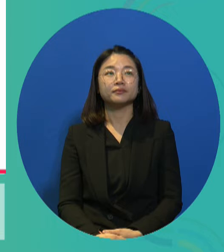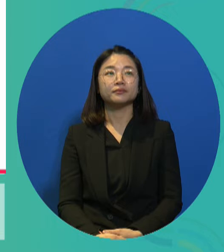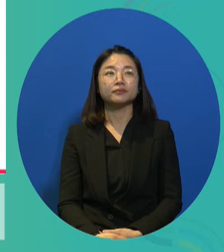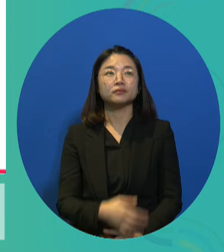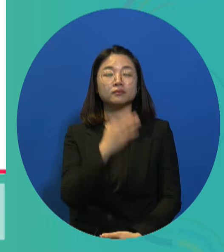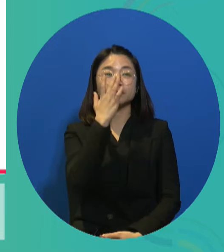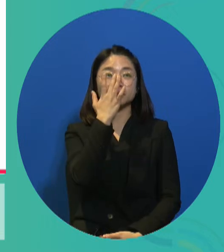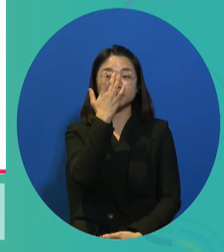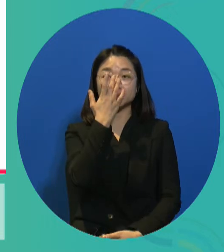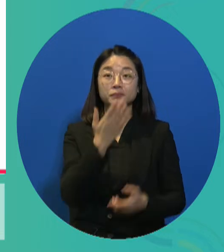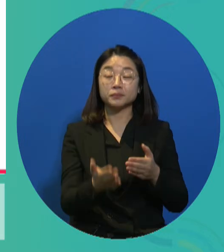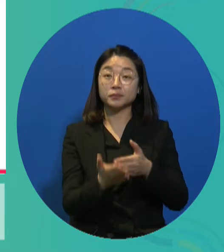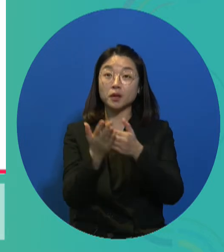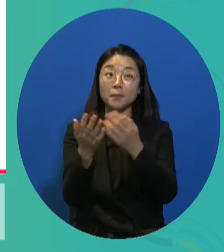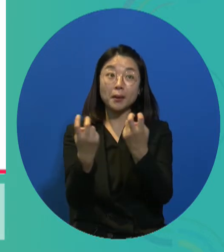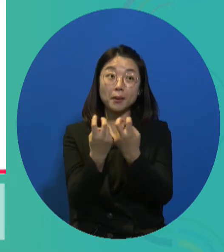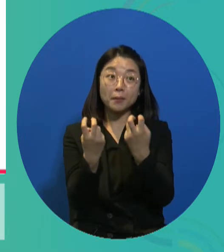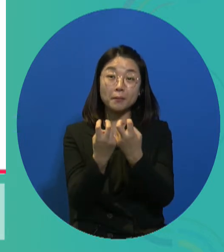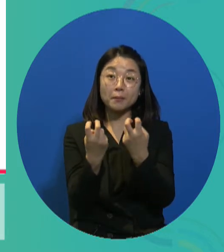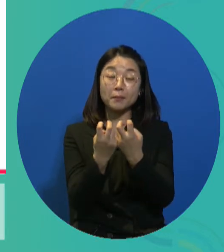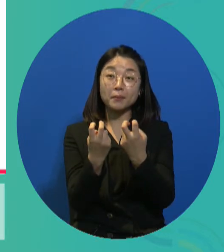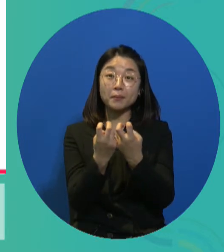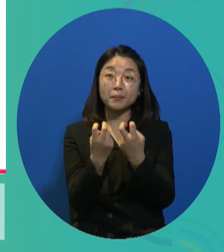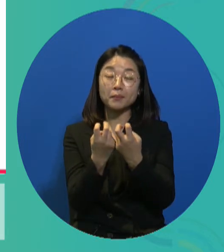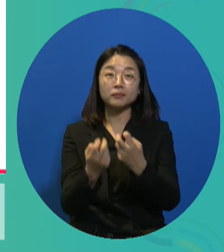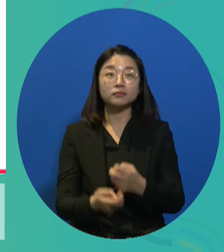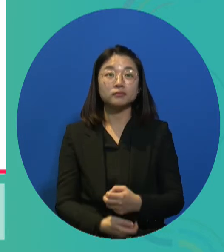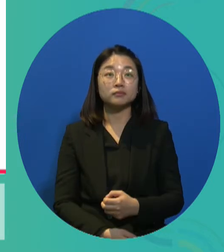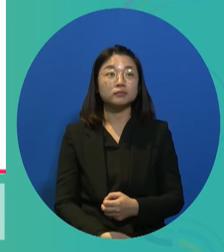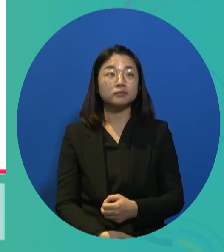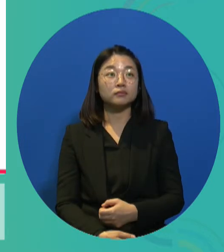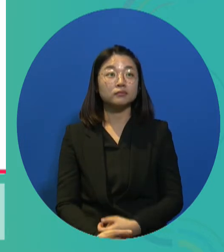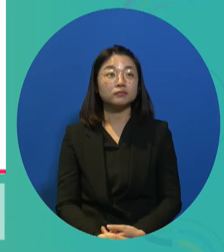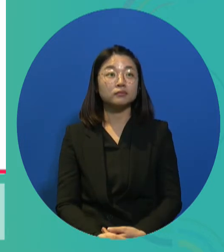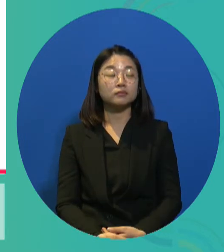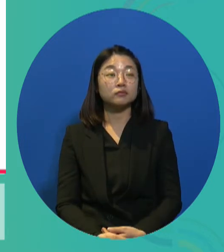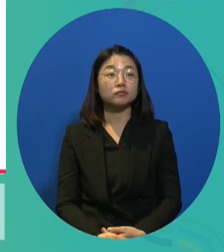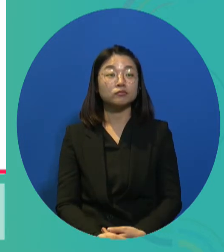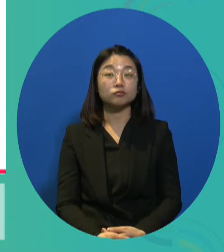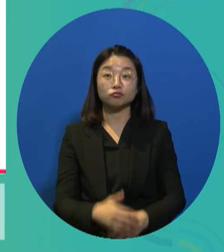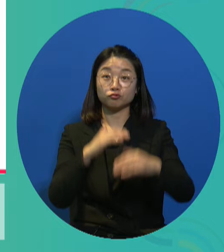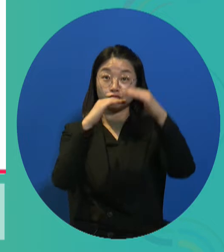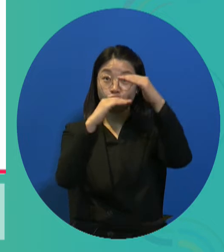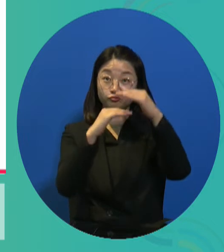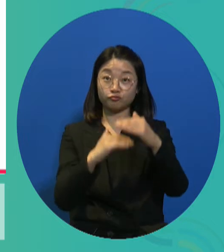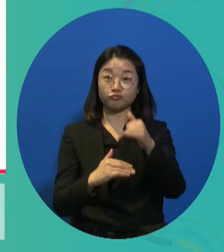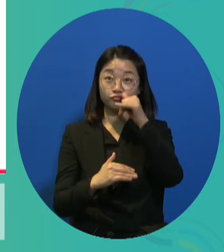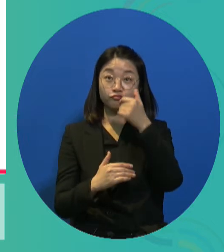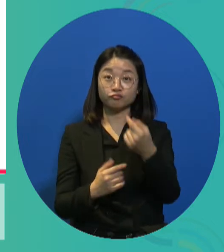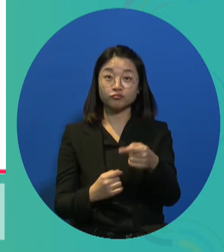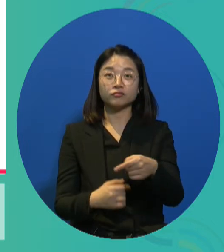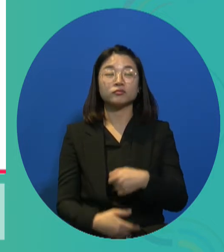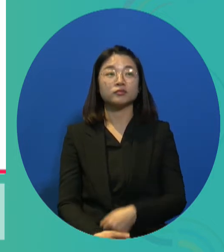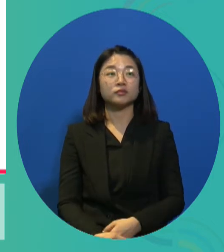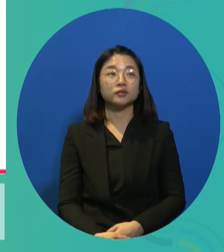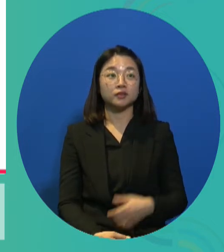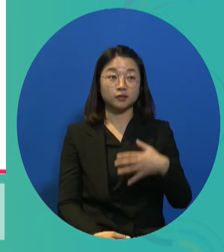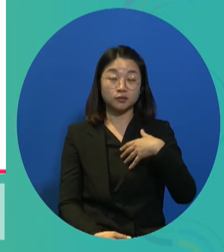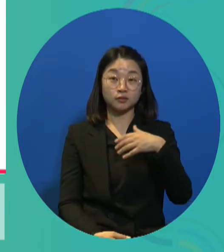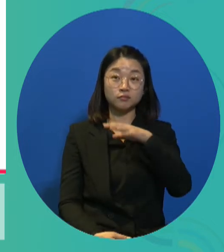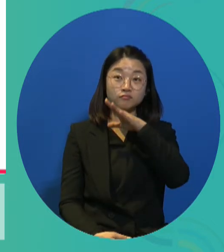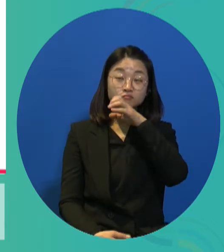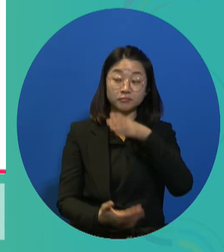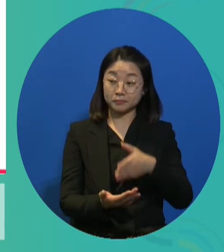forth by the committee. The communication process follows this order that you see on this slide and has been